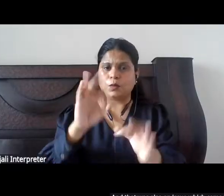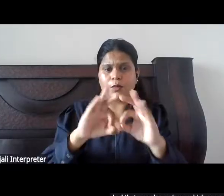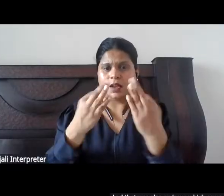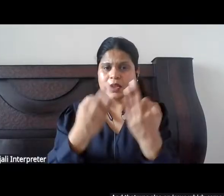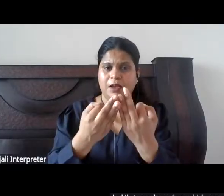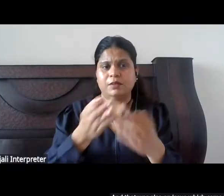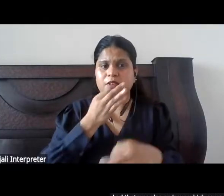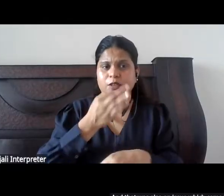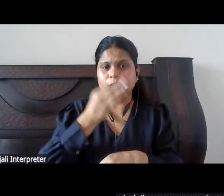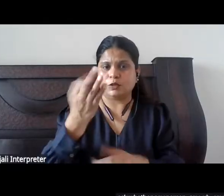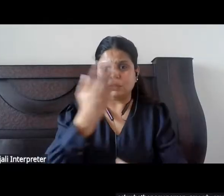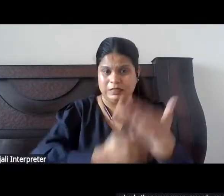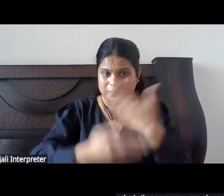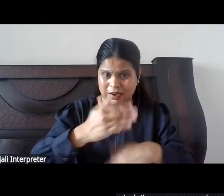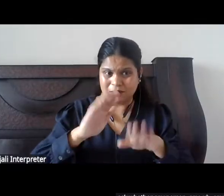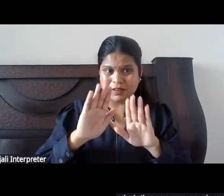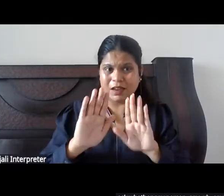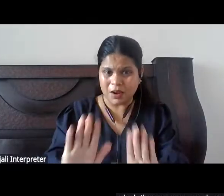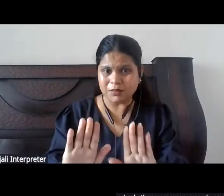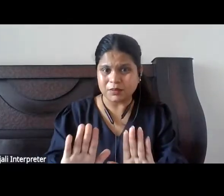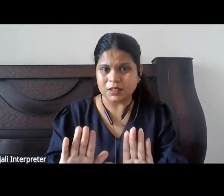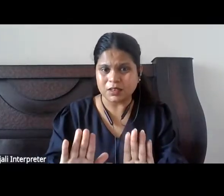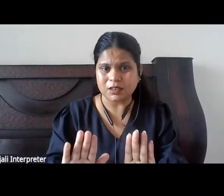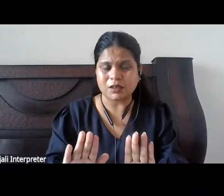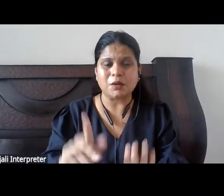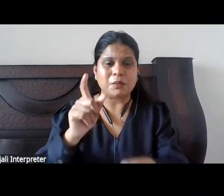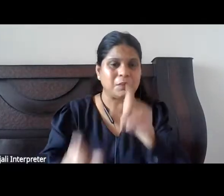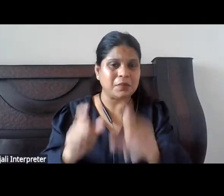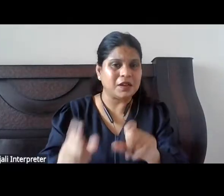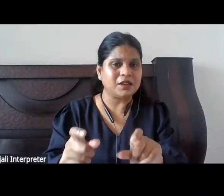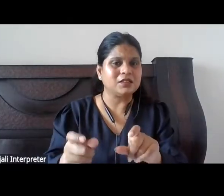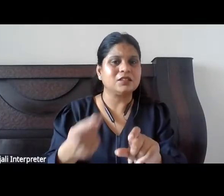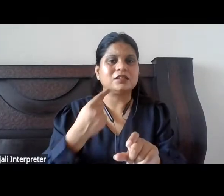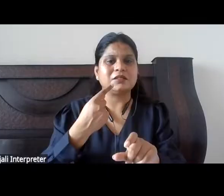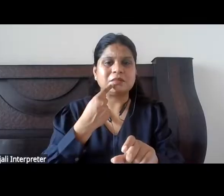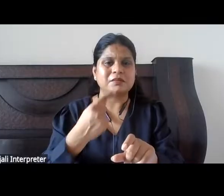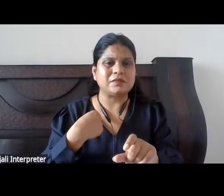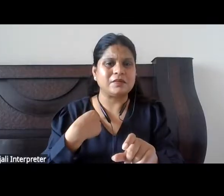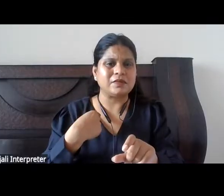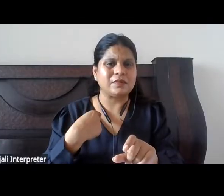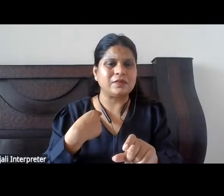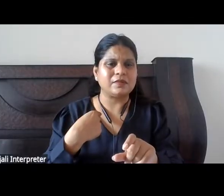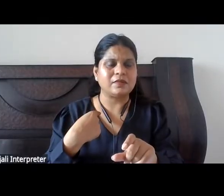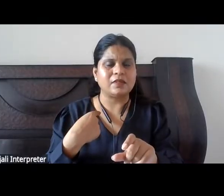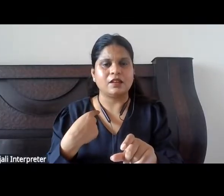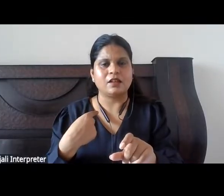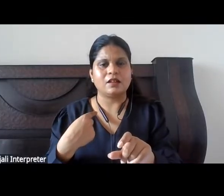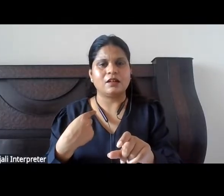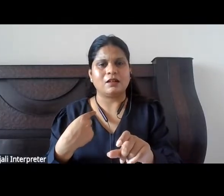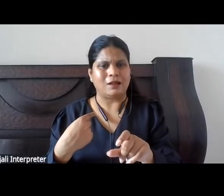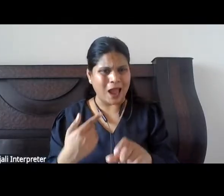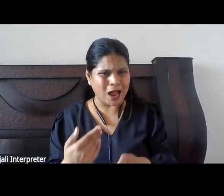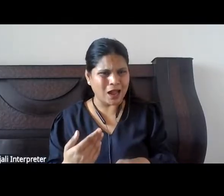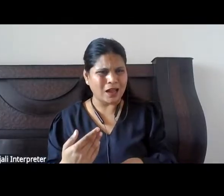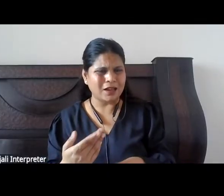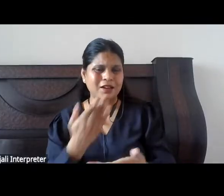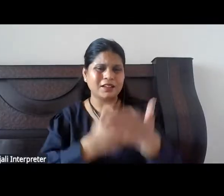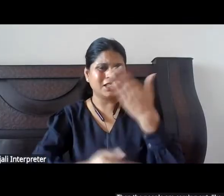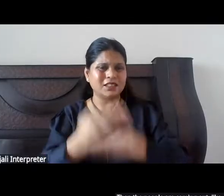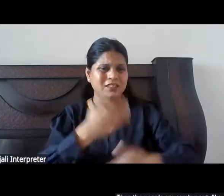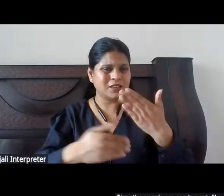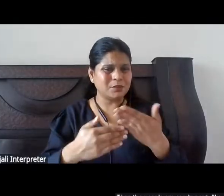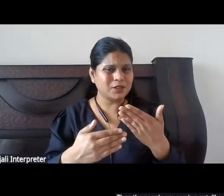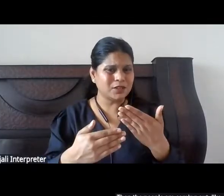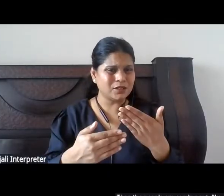person with disability, then the people are coming out very furiously asking, how dare you come and ask me whether there